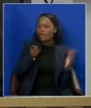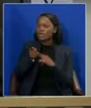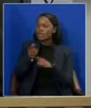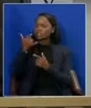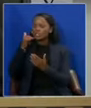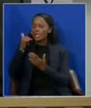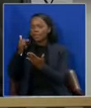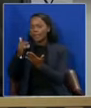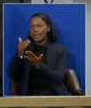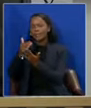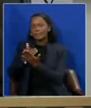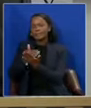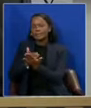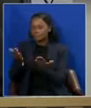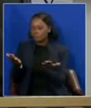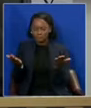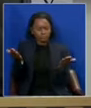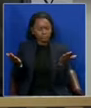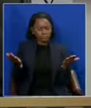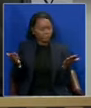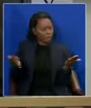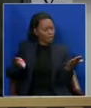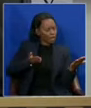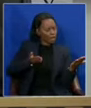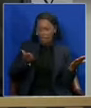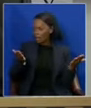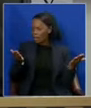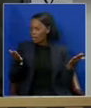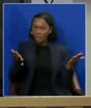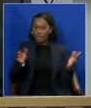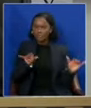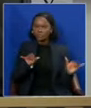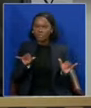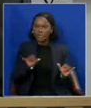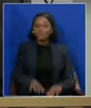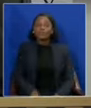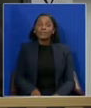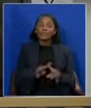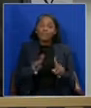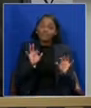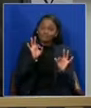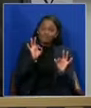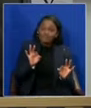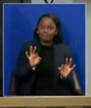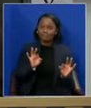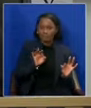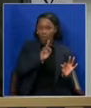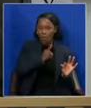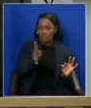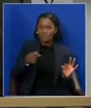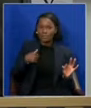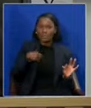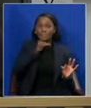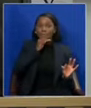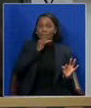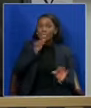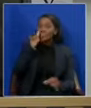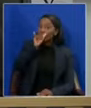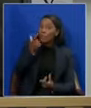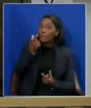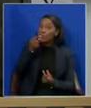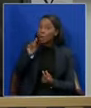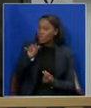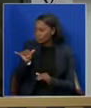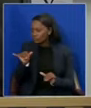on the printout. But the right way of auditing, you must even audit the charges, the right case numbers, formulation